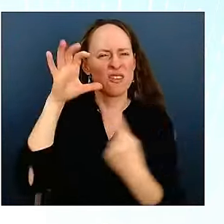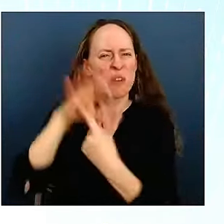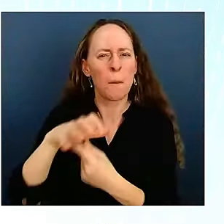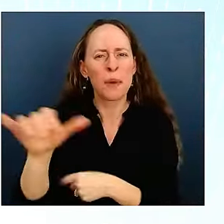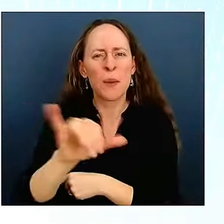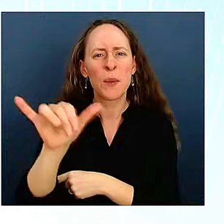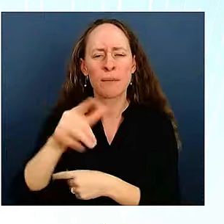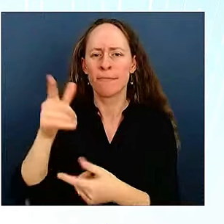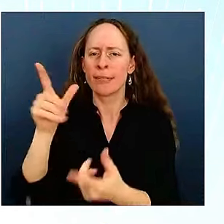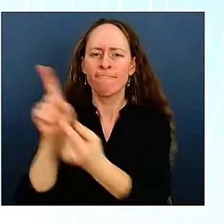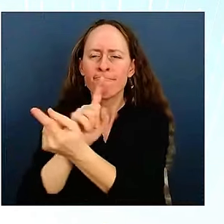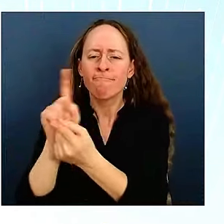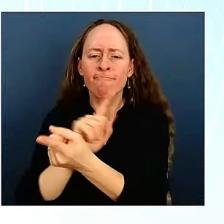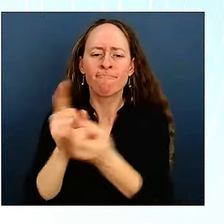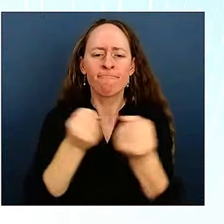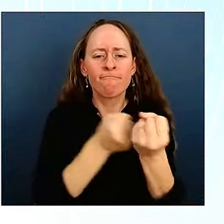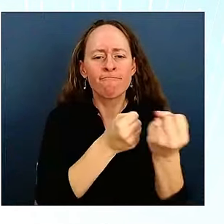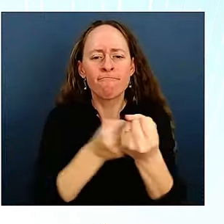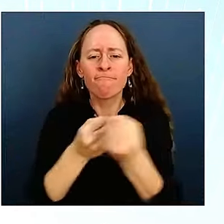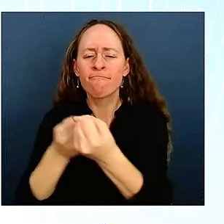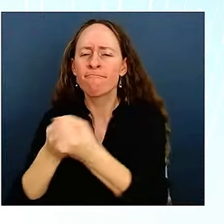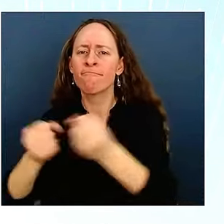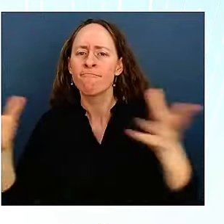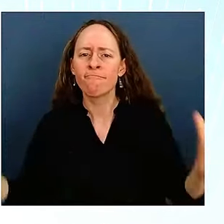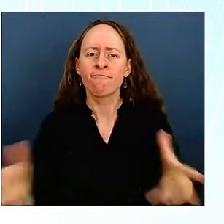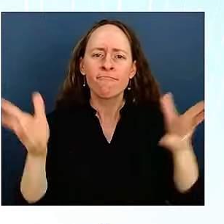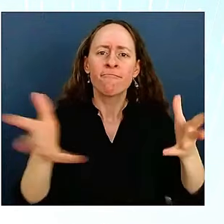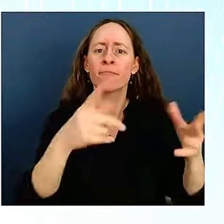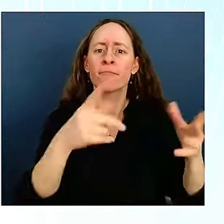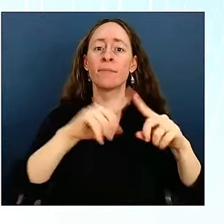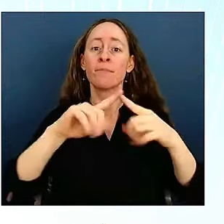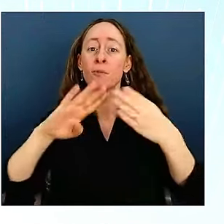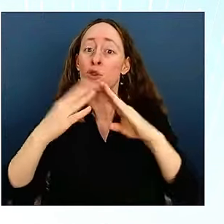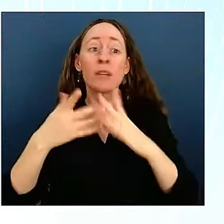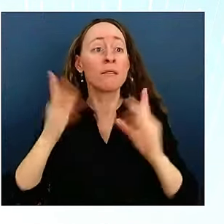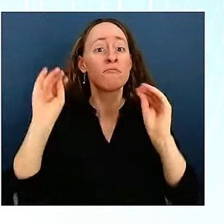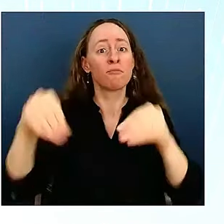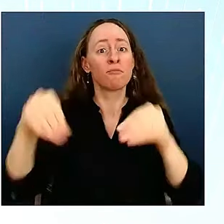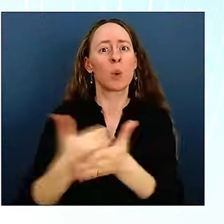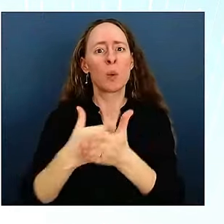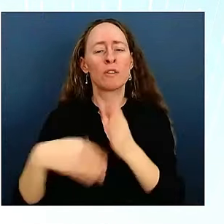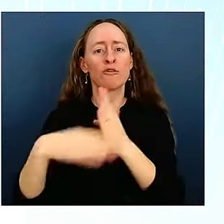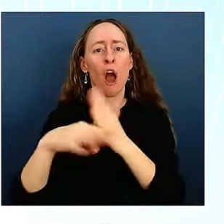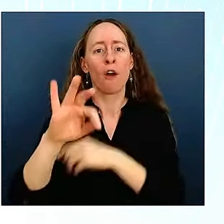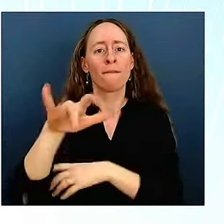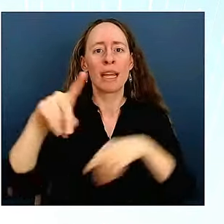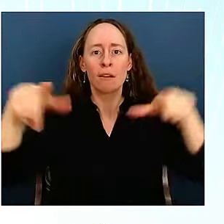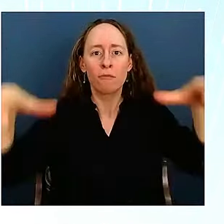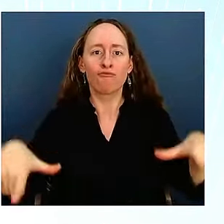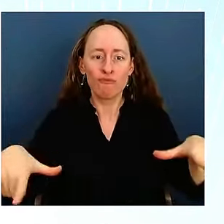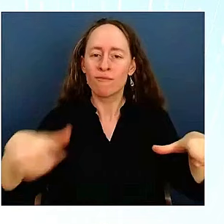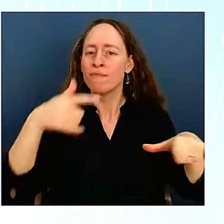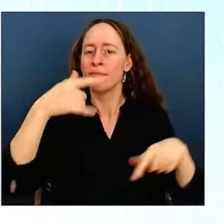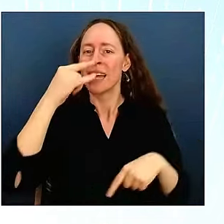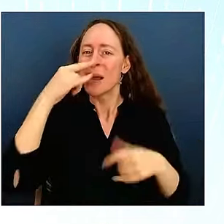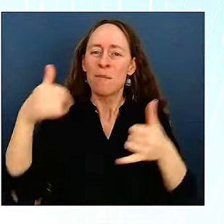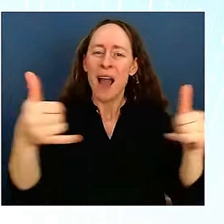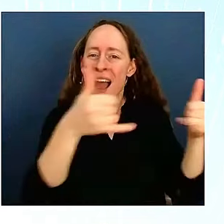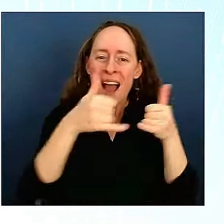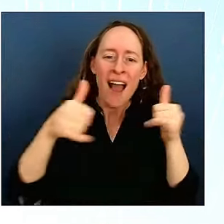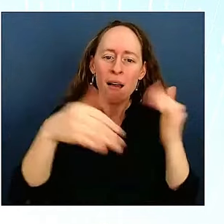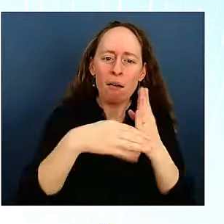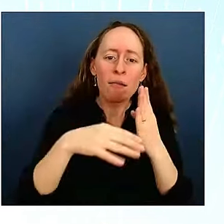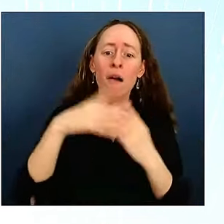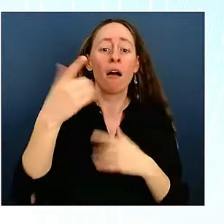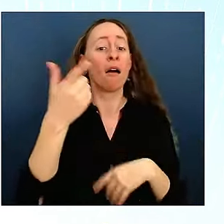kids to play soccer, providing equipment to help more kids pick up the sport, and combating chronic absenteeism